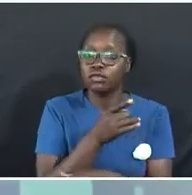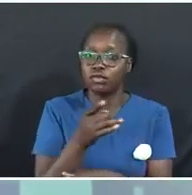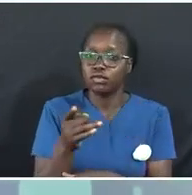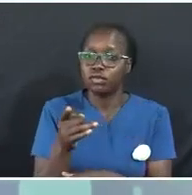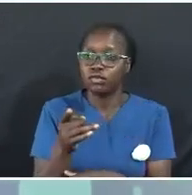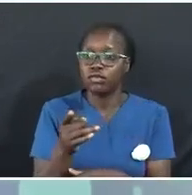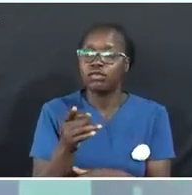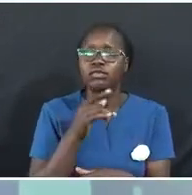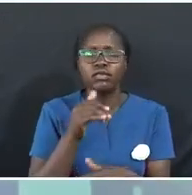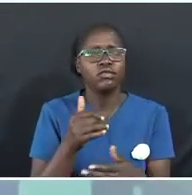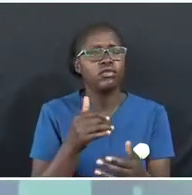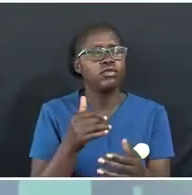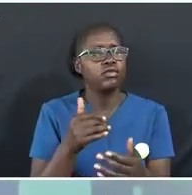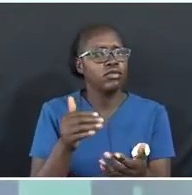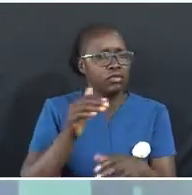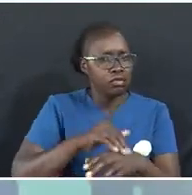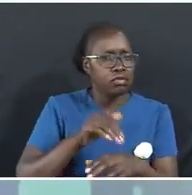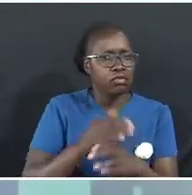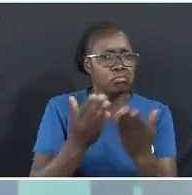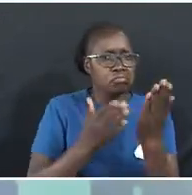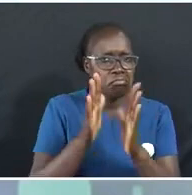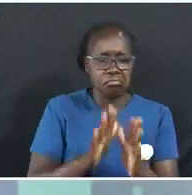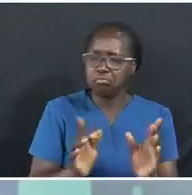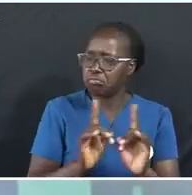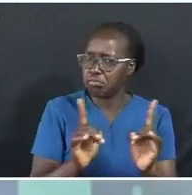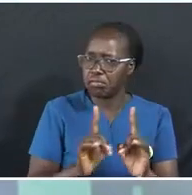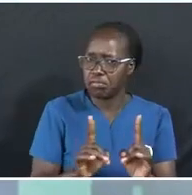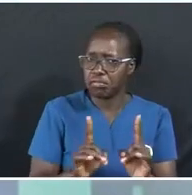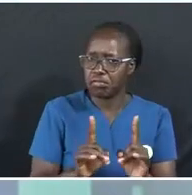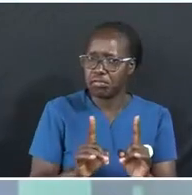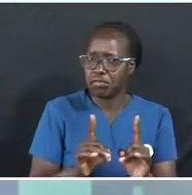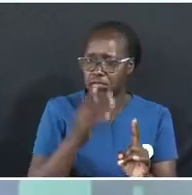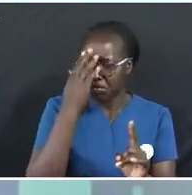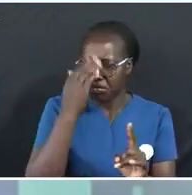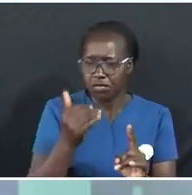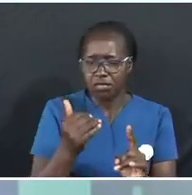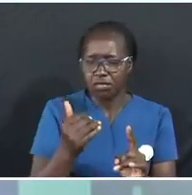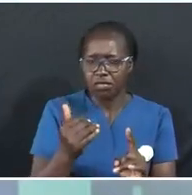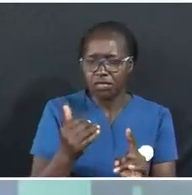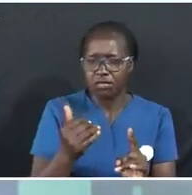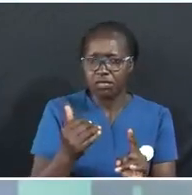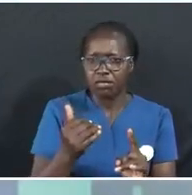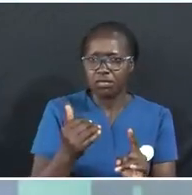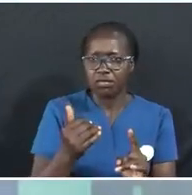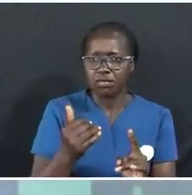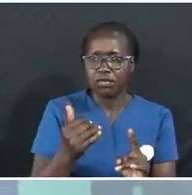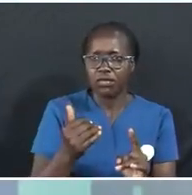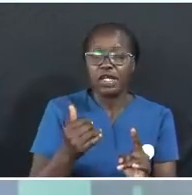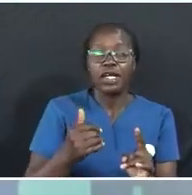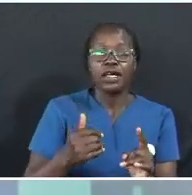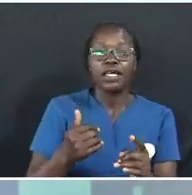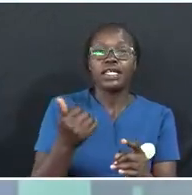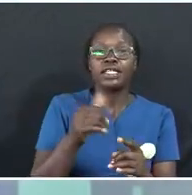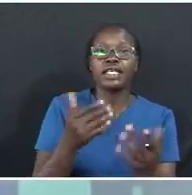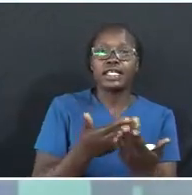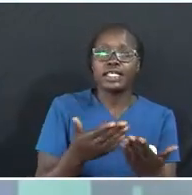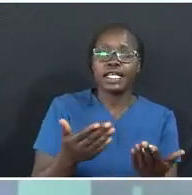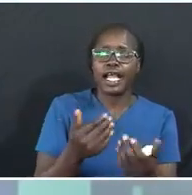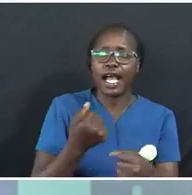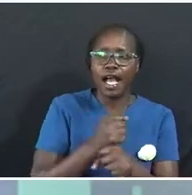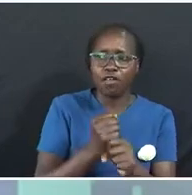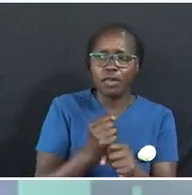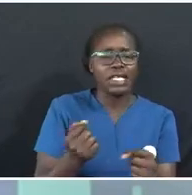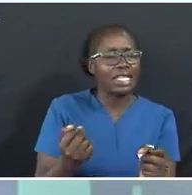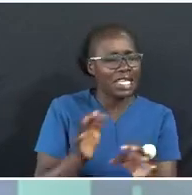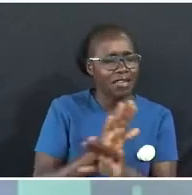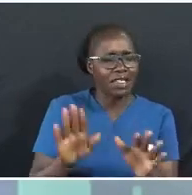longer calling you servants. This kingdom is yours. This mission is yours. This provision is